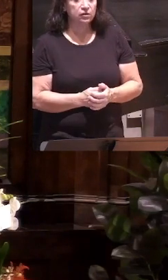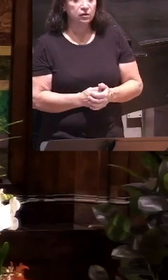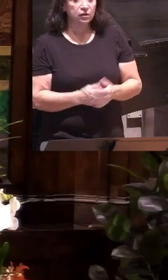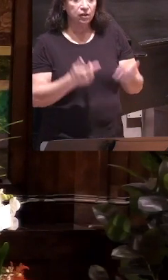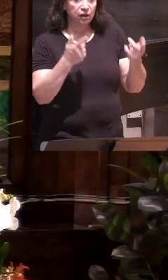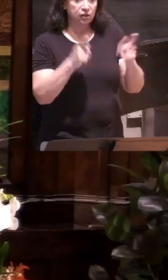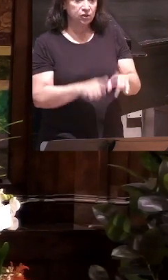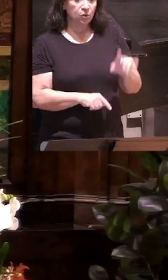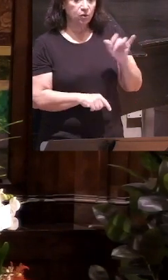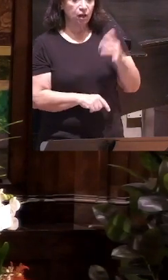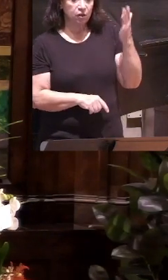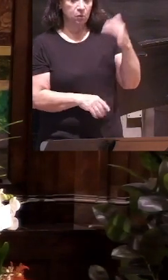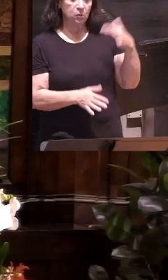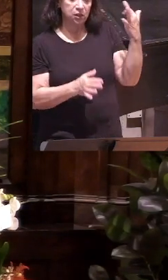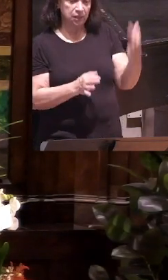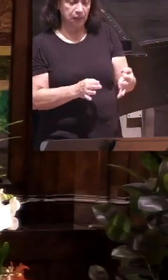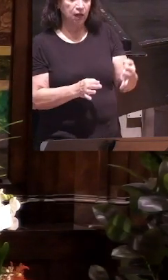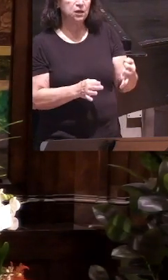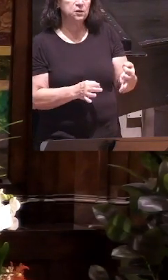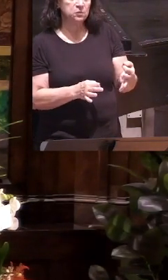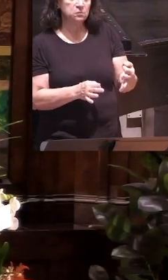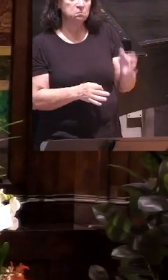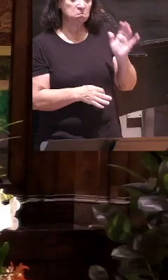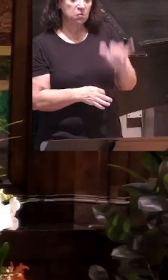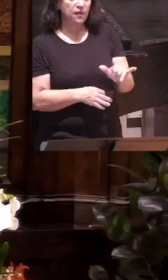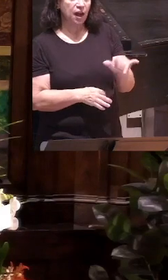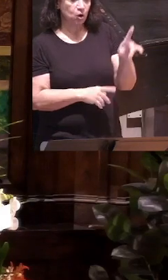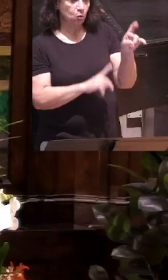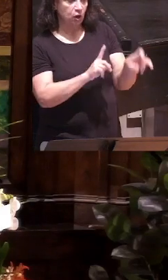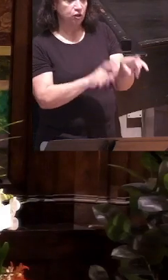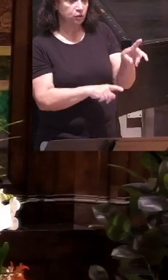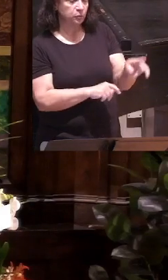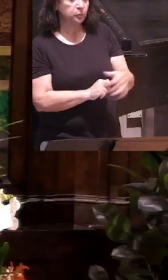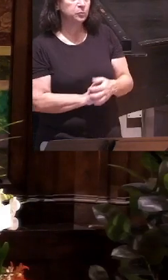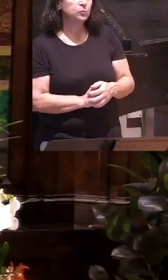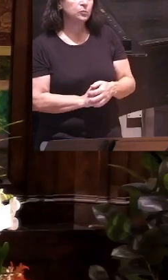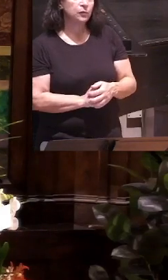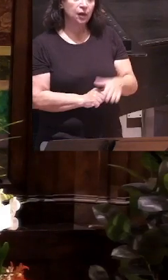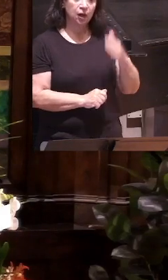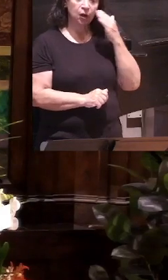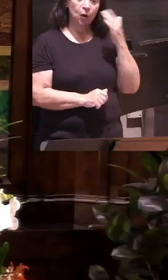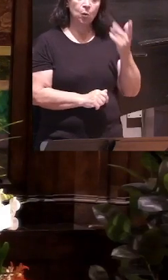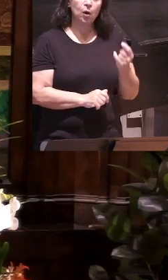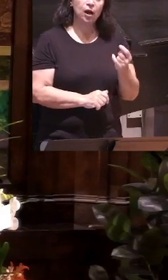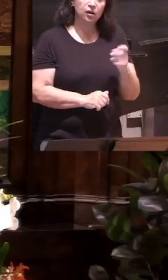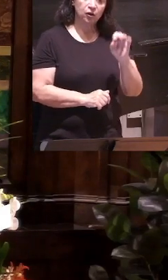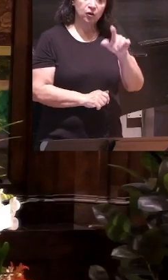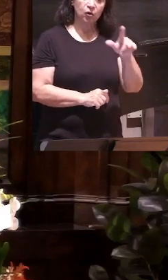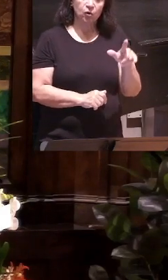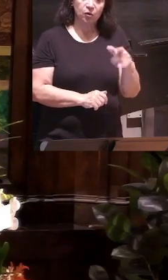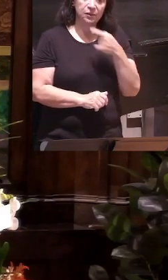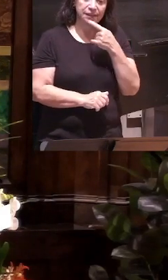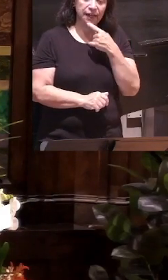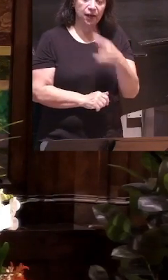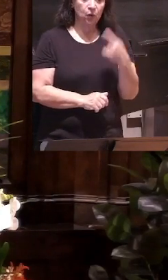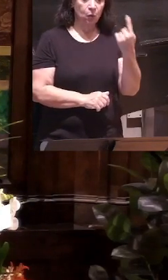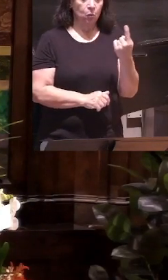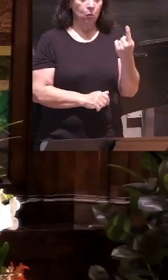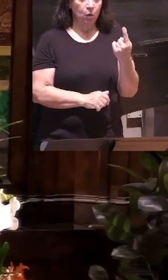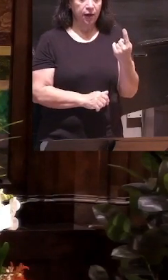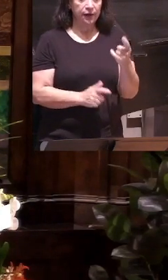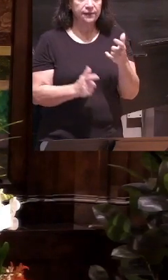And so that's why we decided upon that question. And you know what Earl said? One of